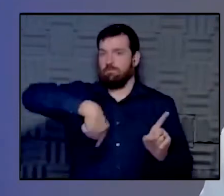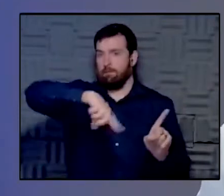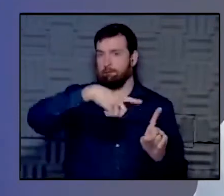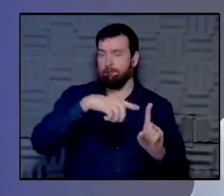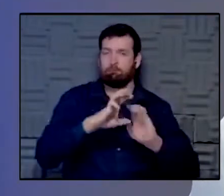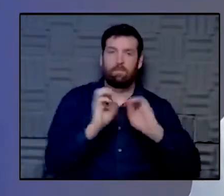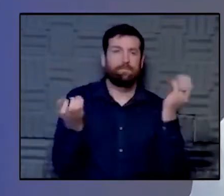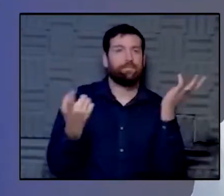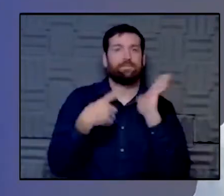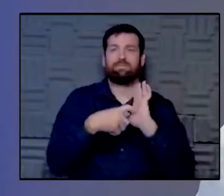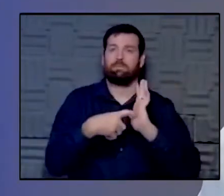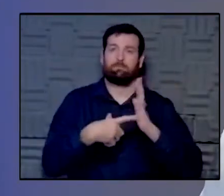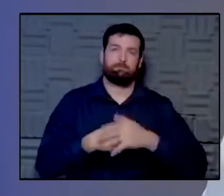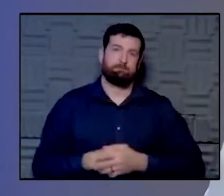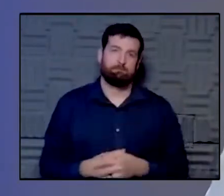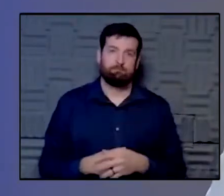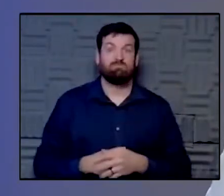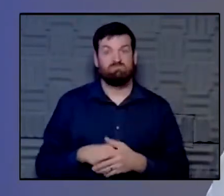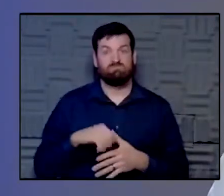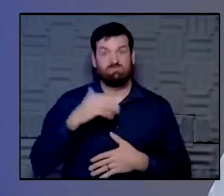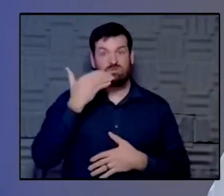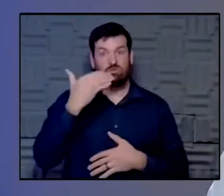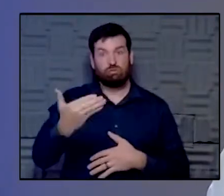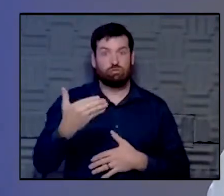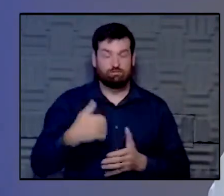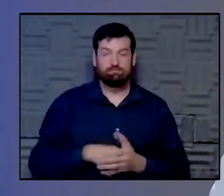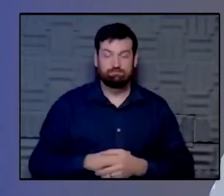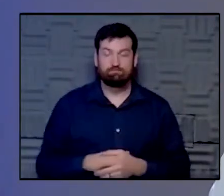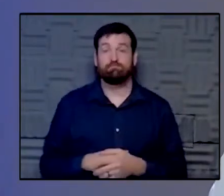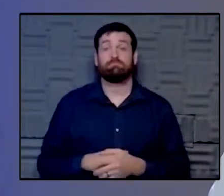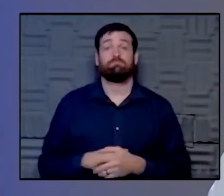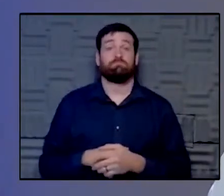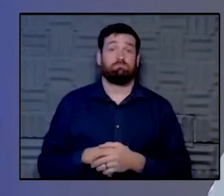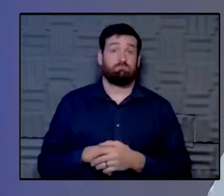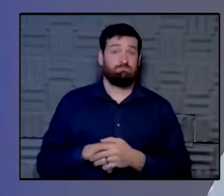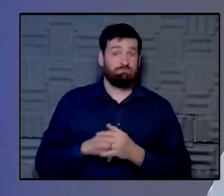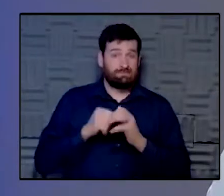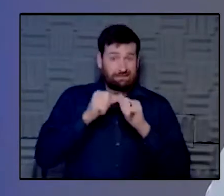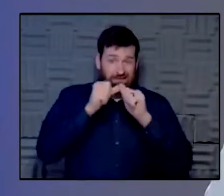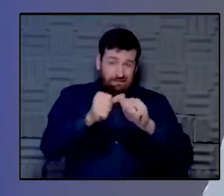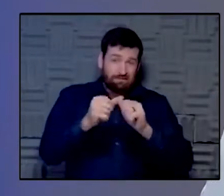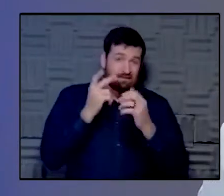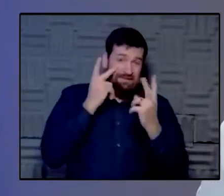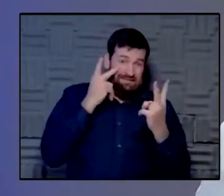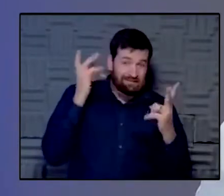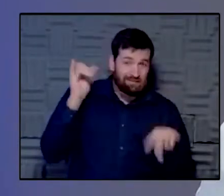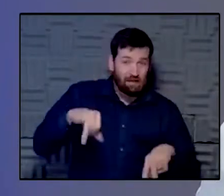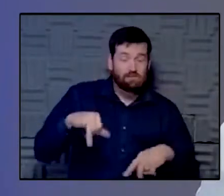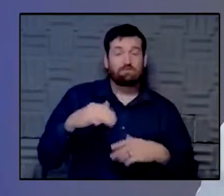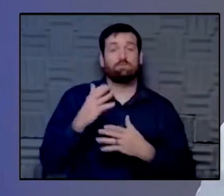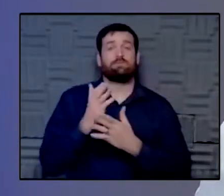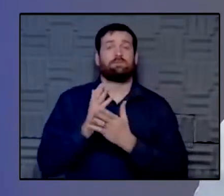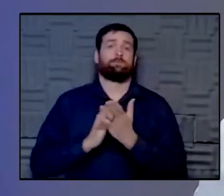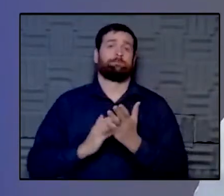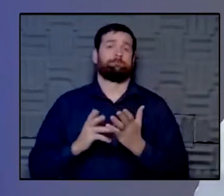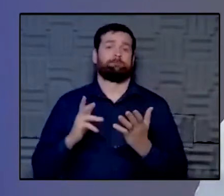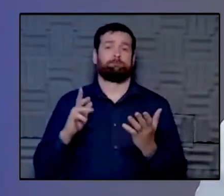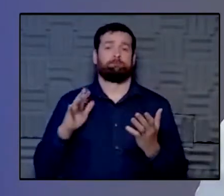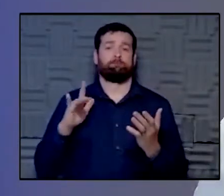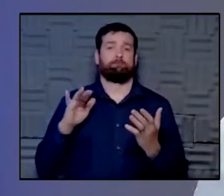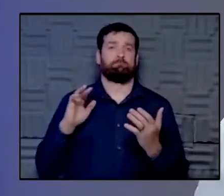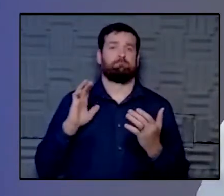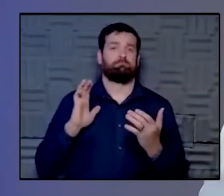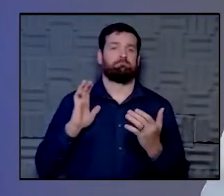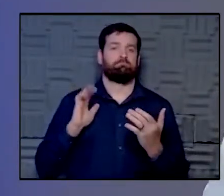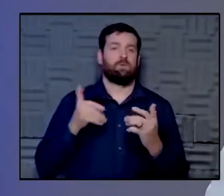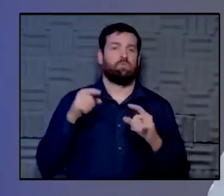those asymptomatic patients, so that is another good thing. And I think if we can keep seeing that, and if some of our